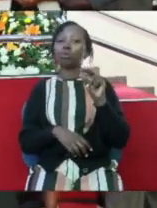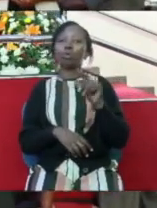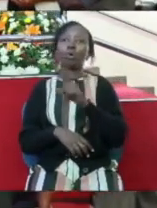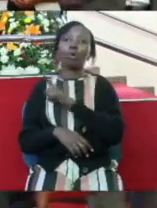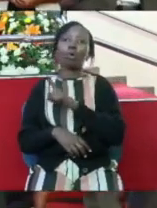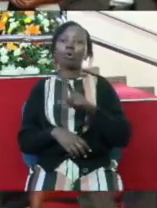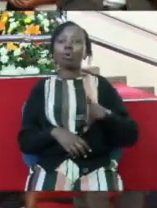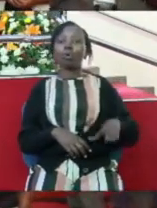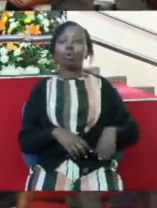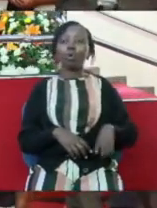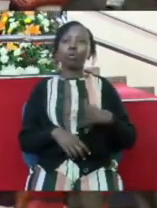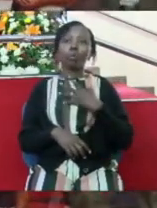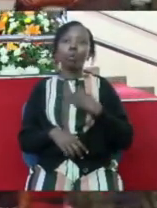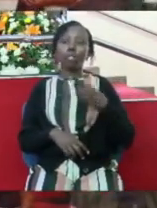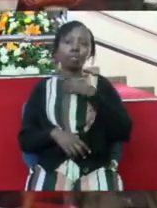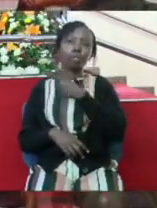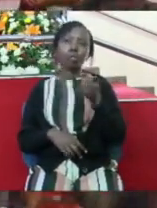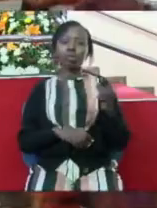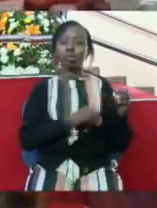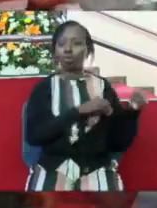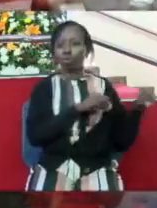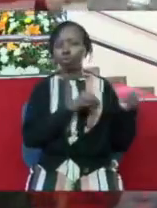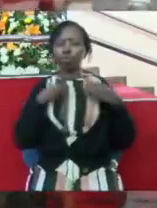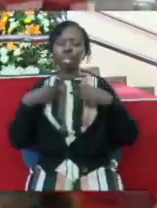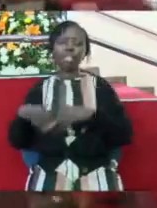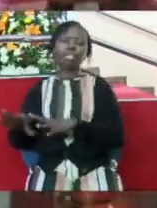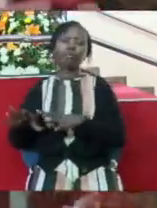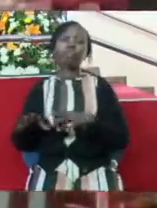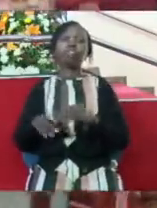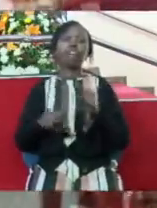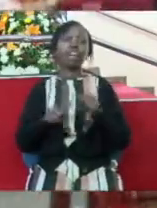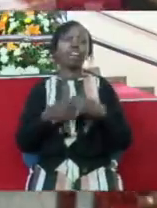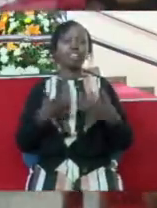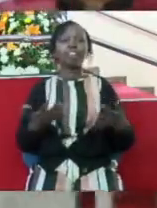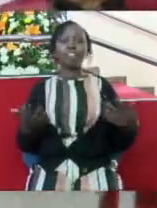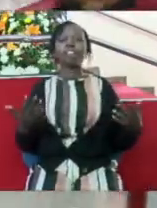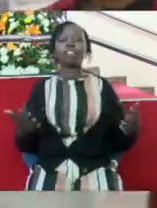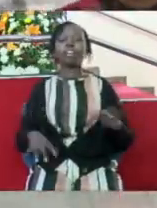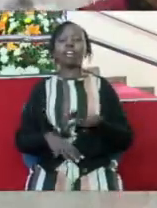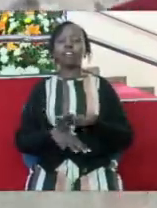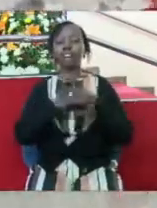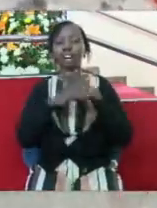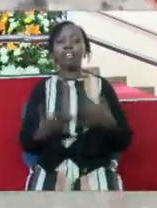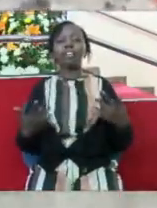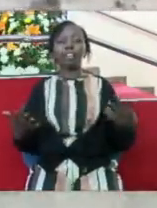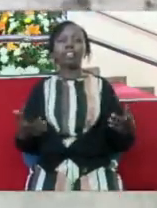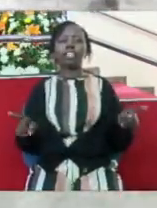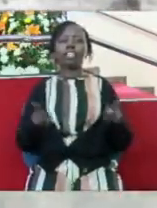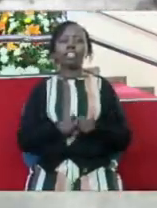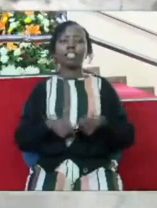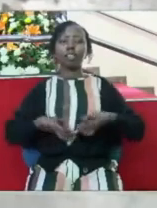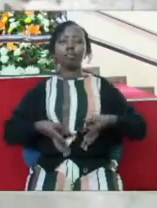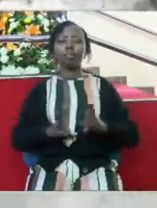title, let go of your property, let go of everything and come to the Lord. Shukisha kila kitu chako, mataji yako, mali yako. Like Jacob did.